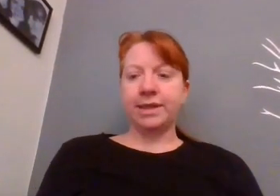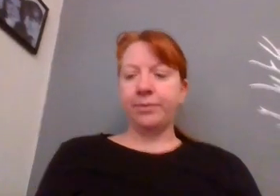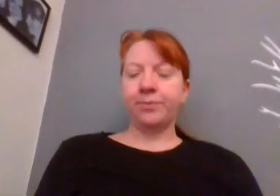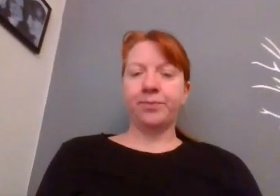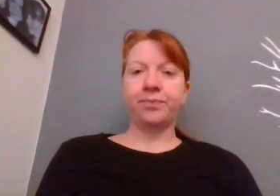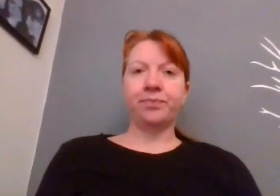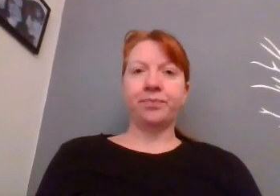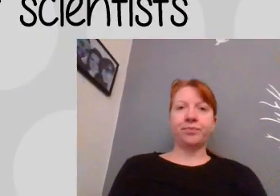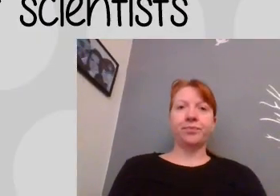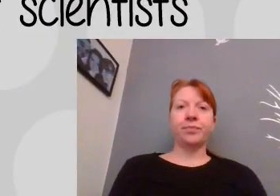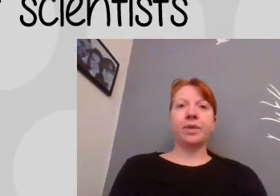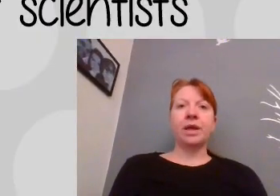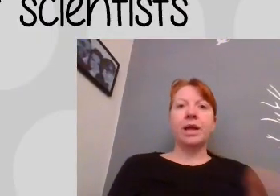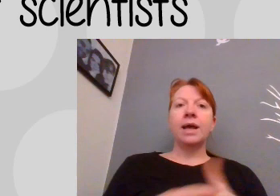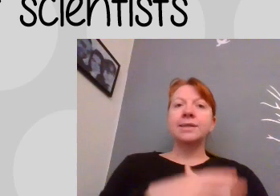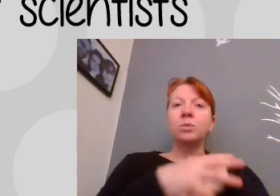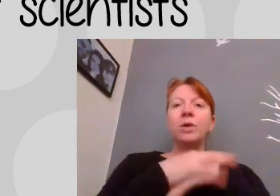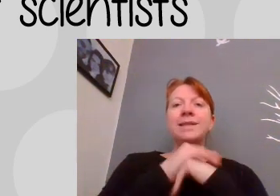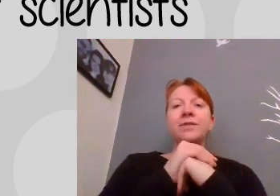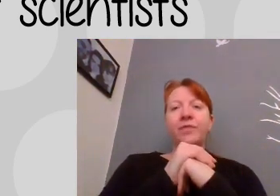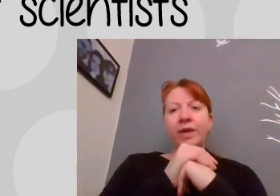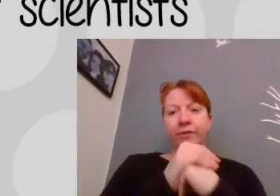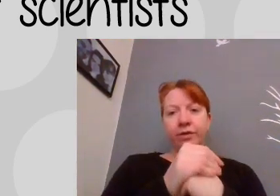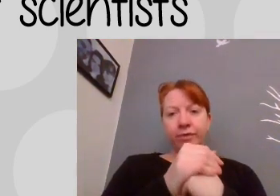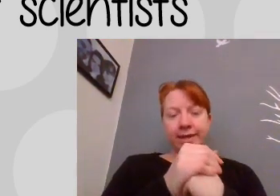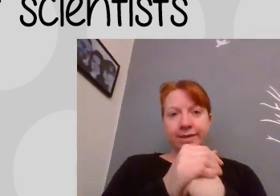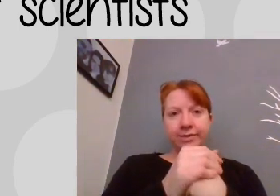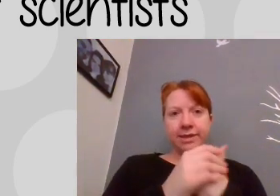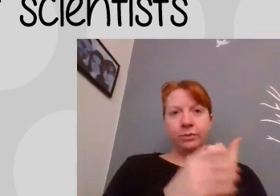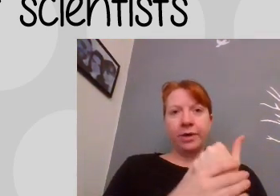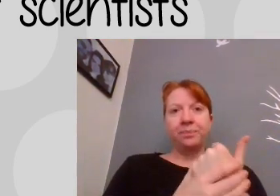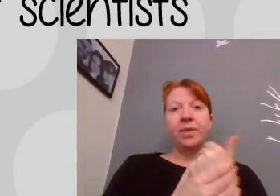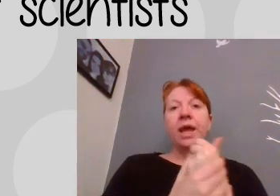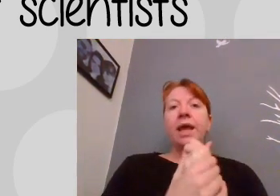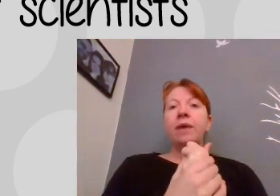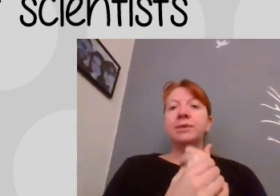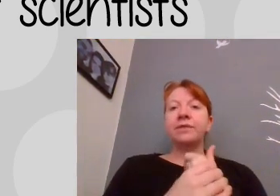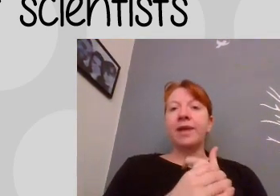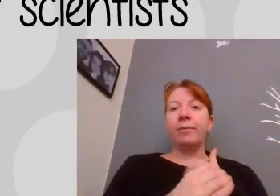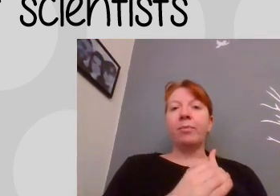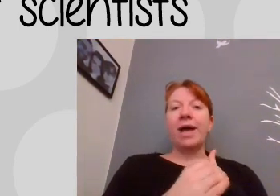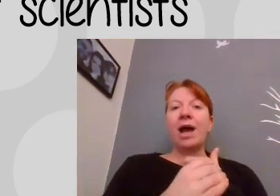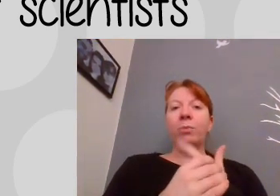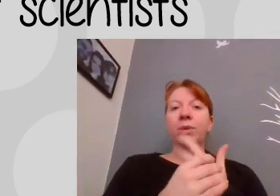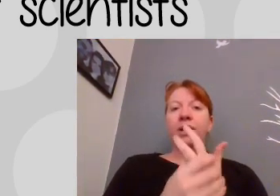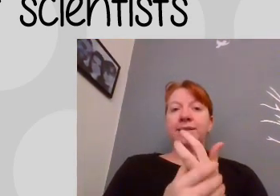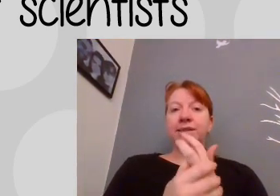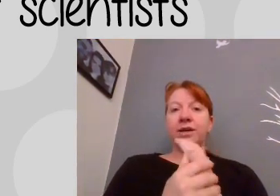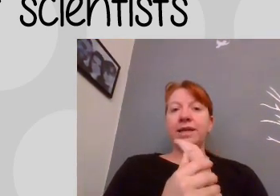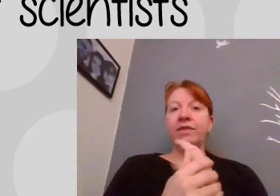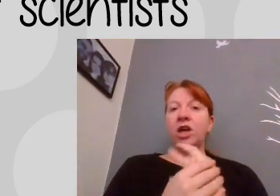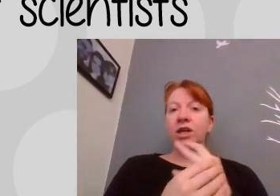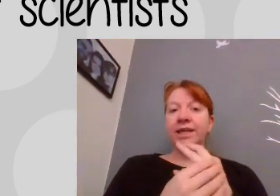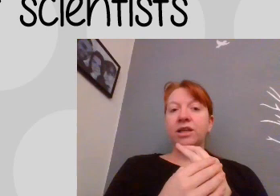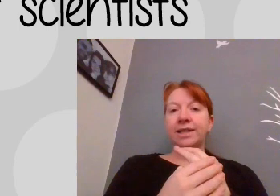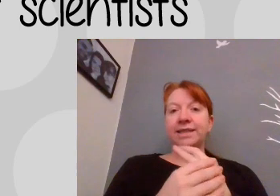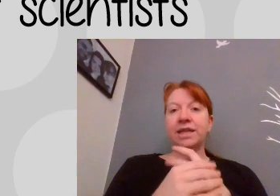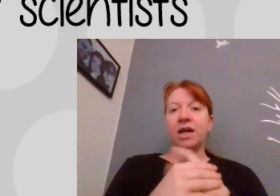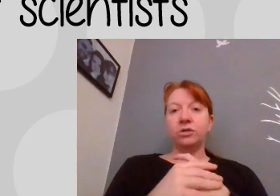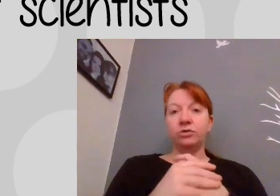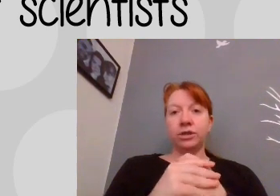and interesting. So what is the theory of relativity? Well, it was developed by Albert Einstein in the